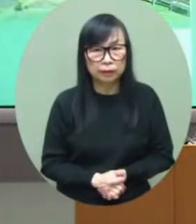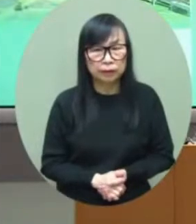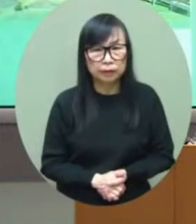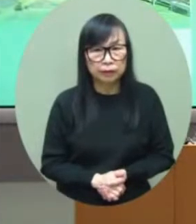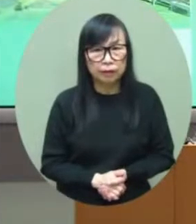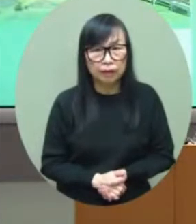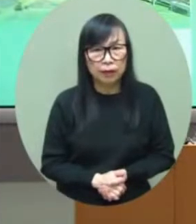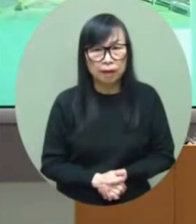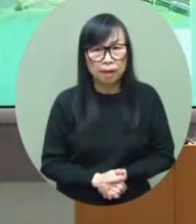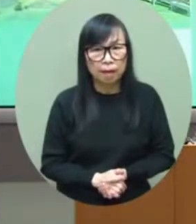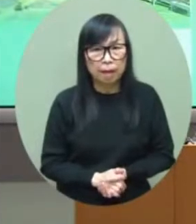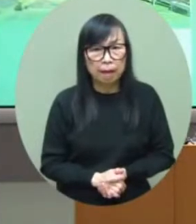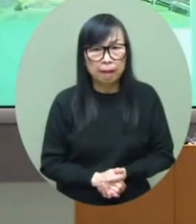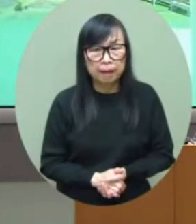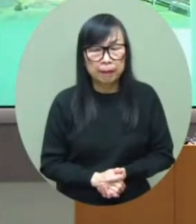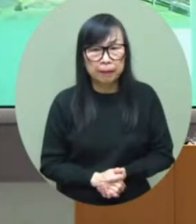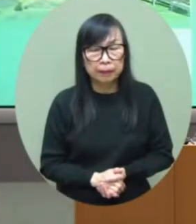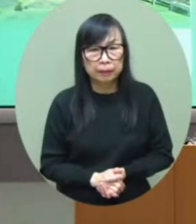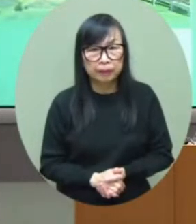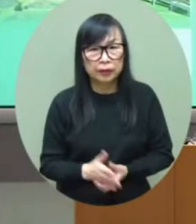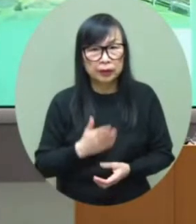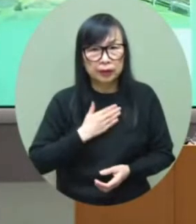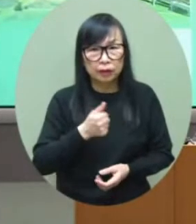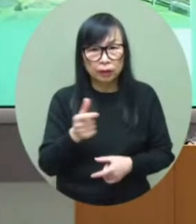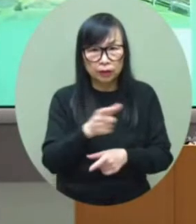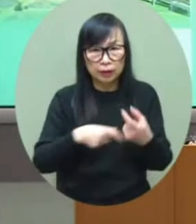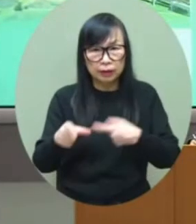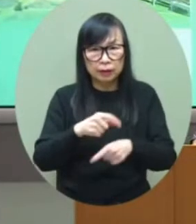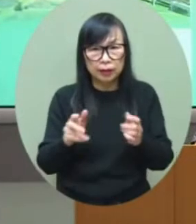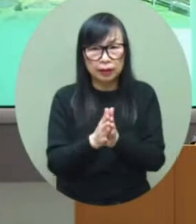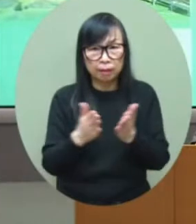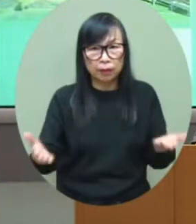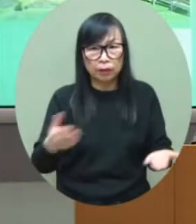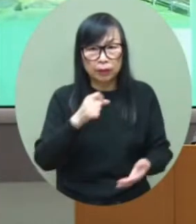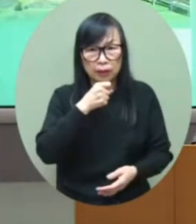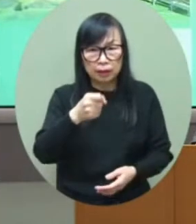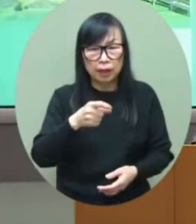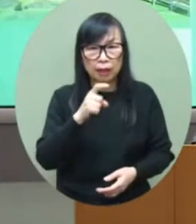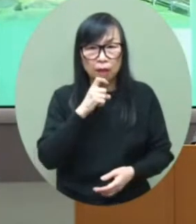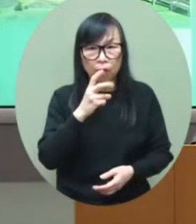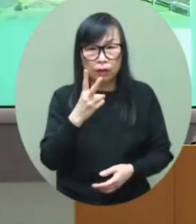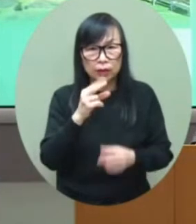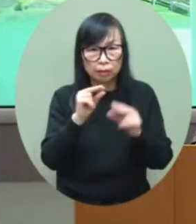Second question at the far end over there, please. I'm from the Hong Kong Economic